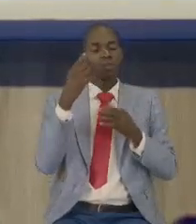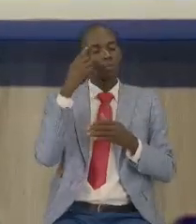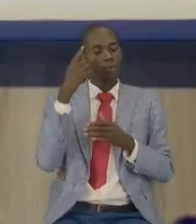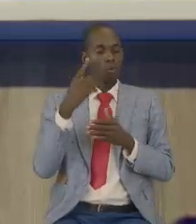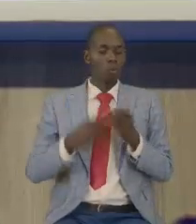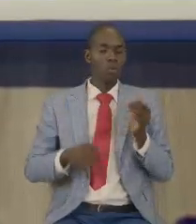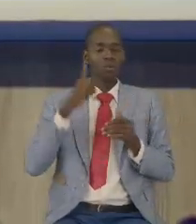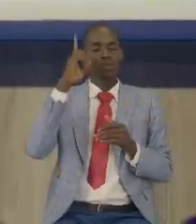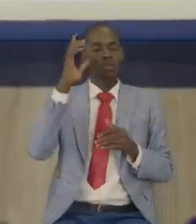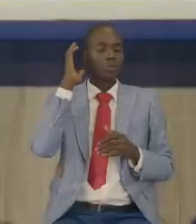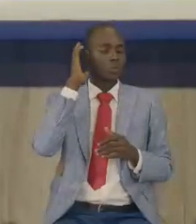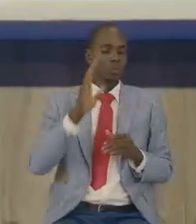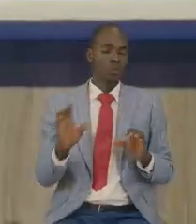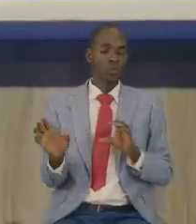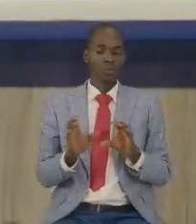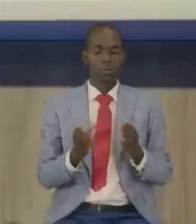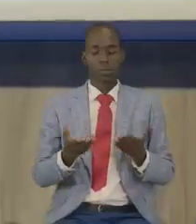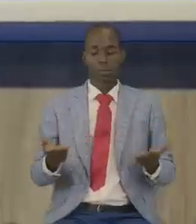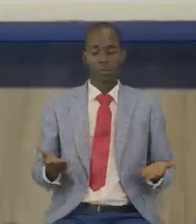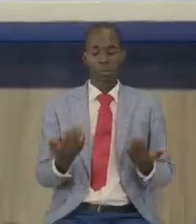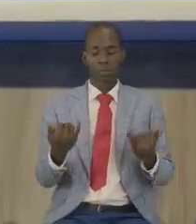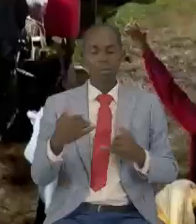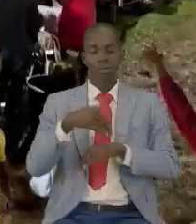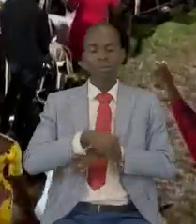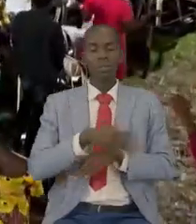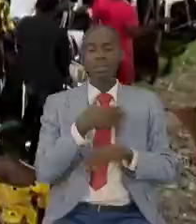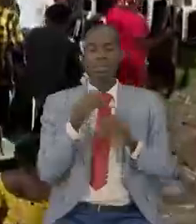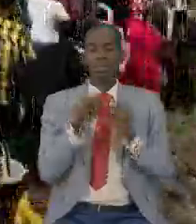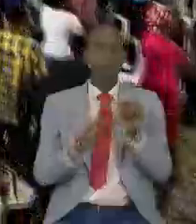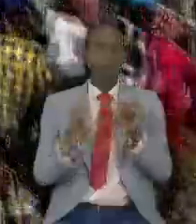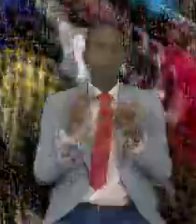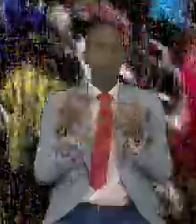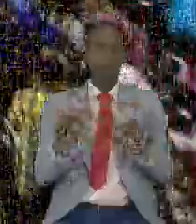tonight and everywhere tonight in Jesus' name. Amen.